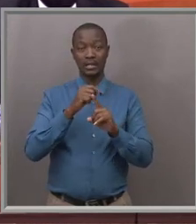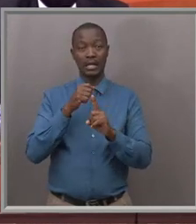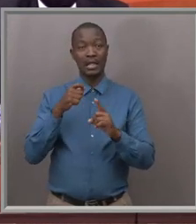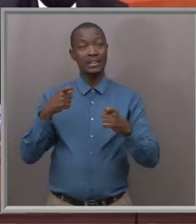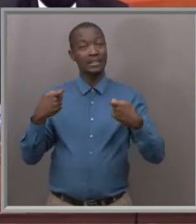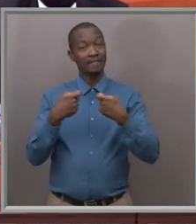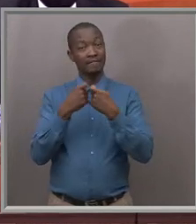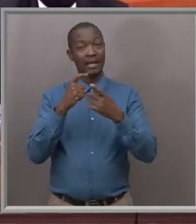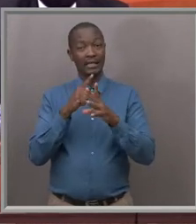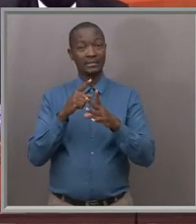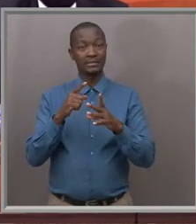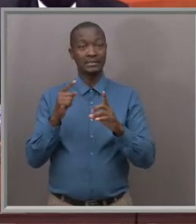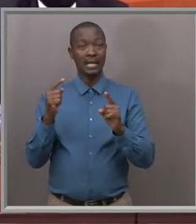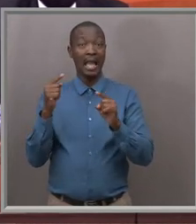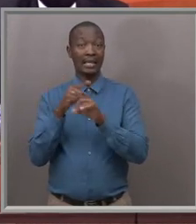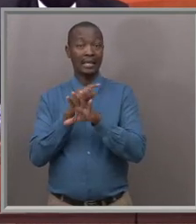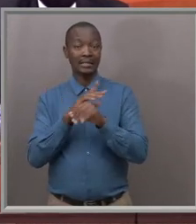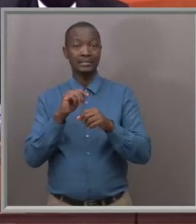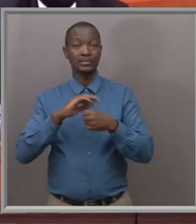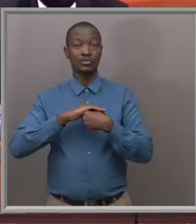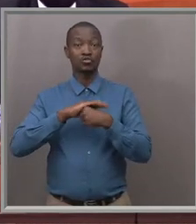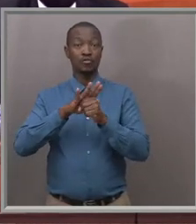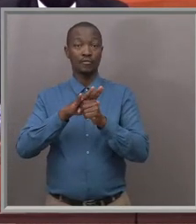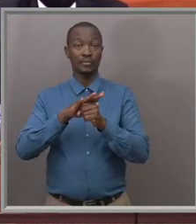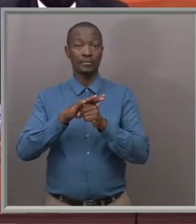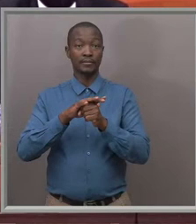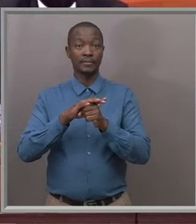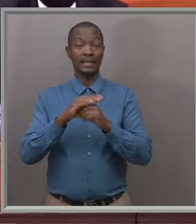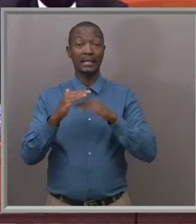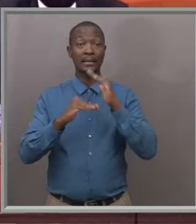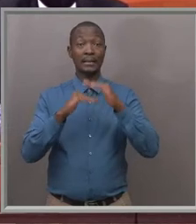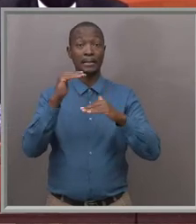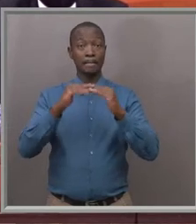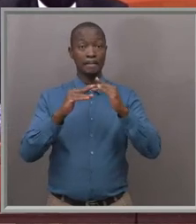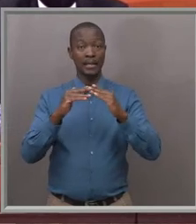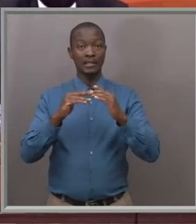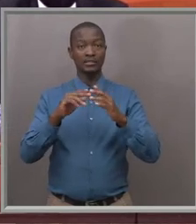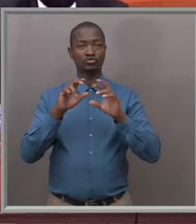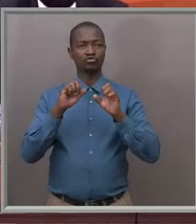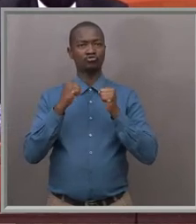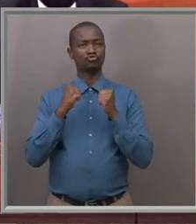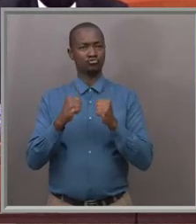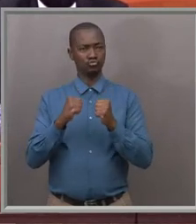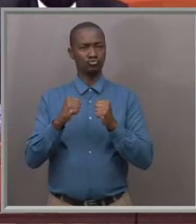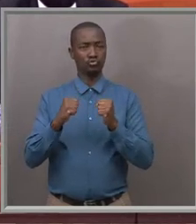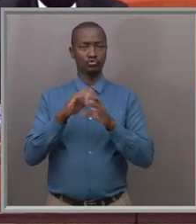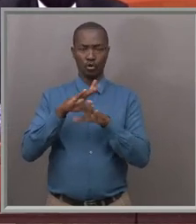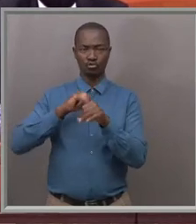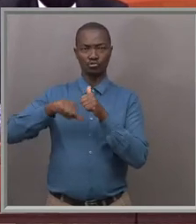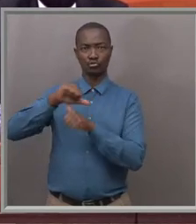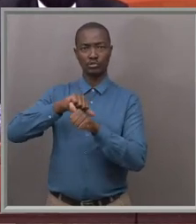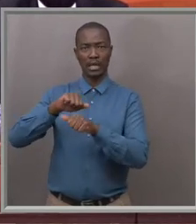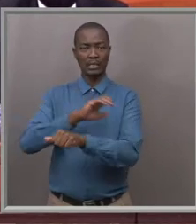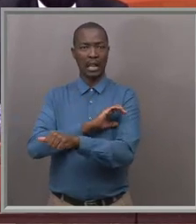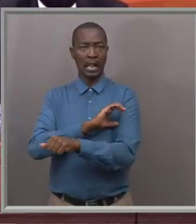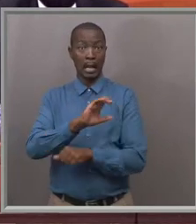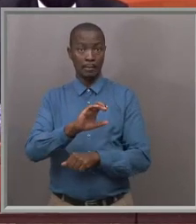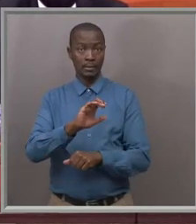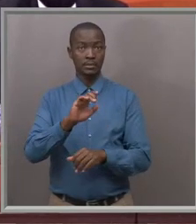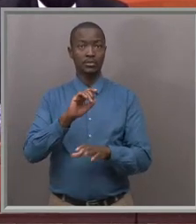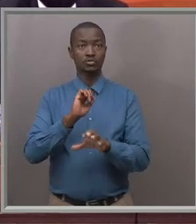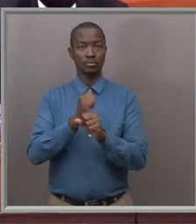COVID-19 and build resilient institutional and societal capacity to